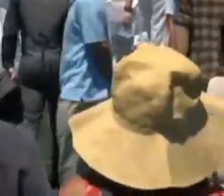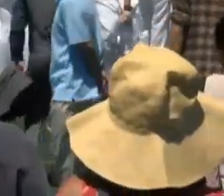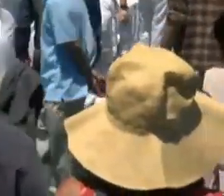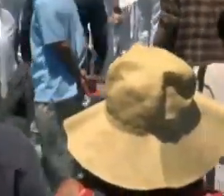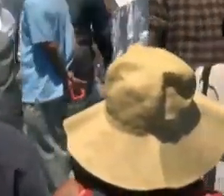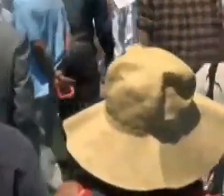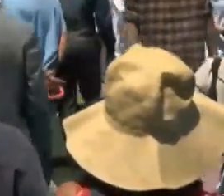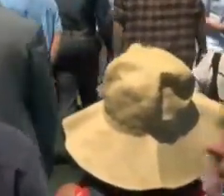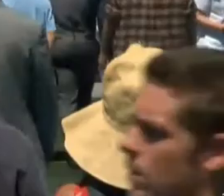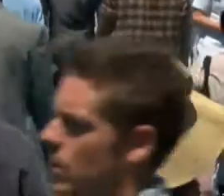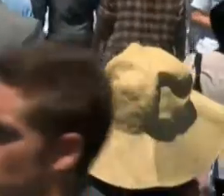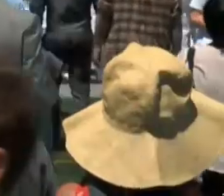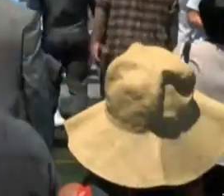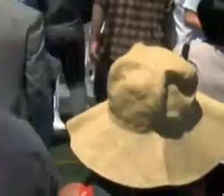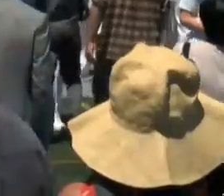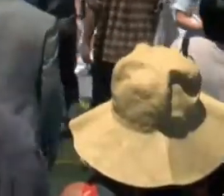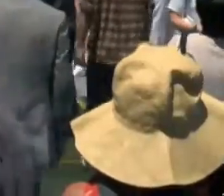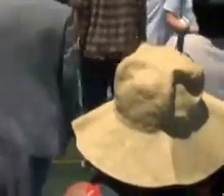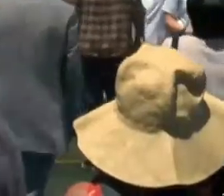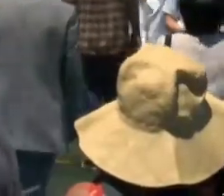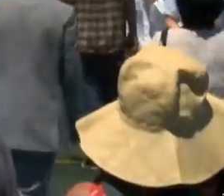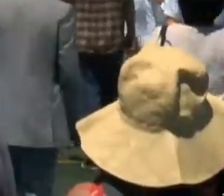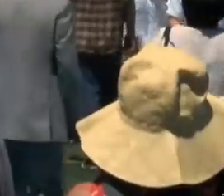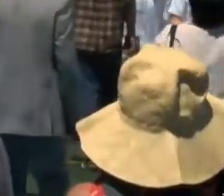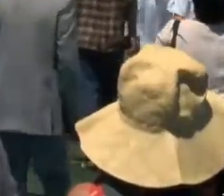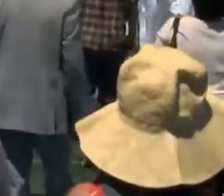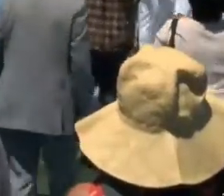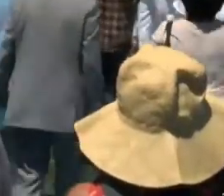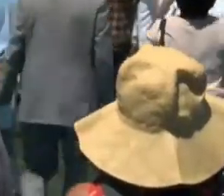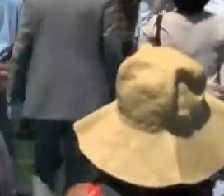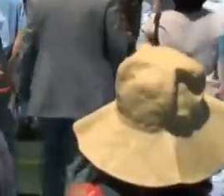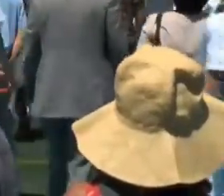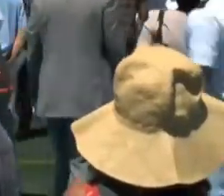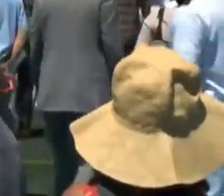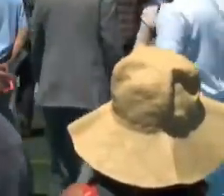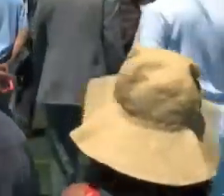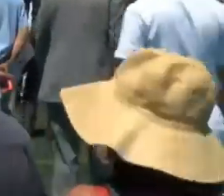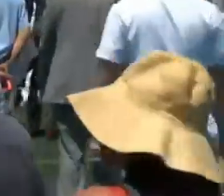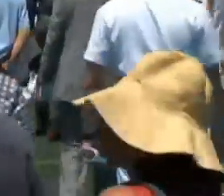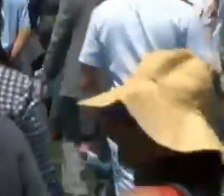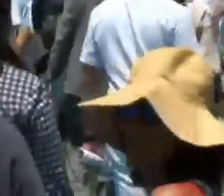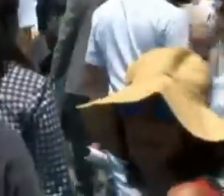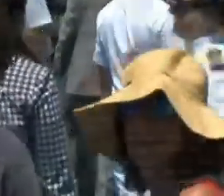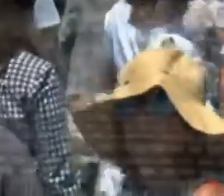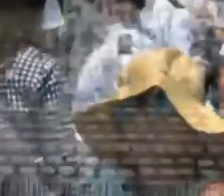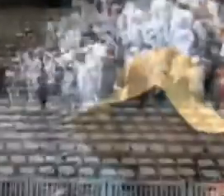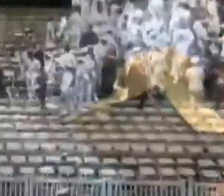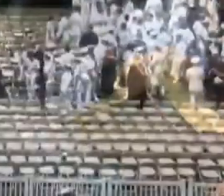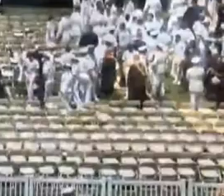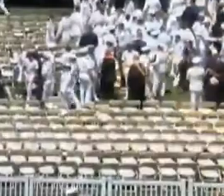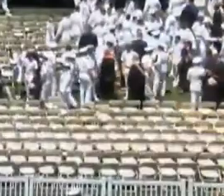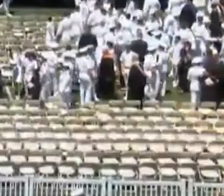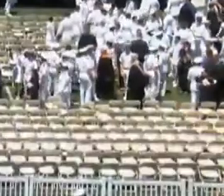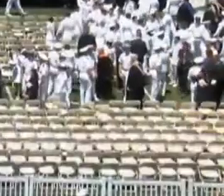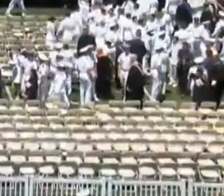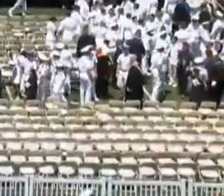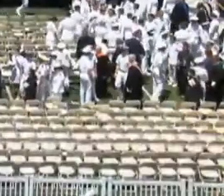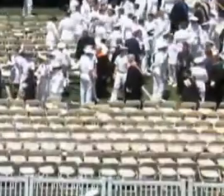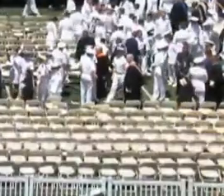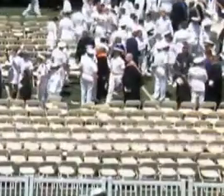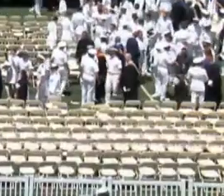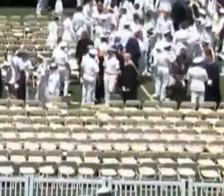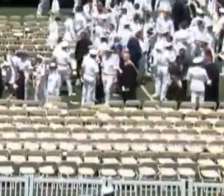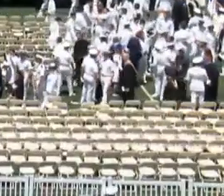That's again is the 82nd commencement exercise of the United States Merchant Marine Academy, live from Kingsport, New York, brought to you by